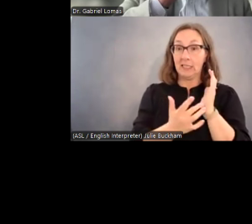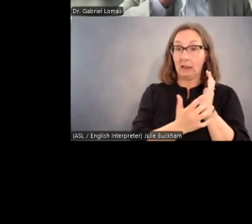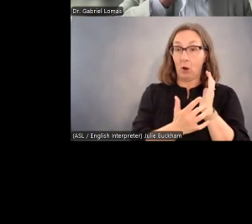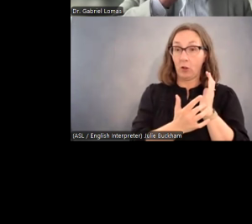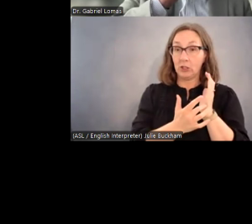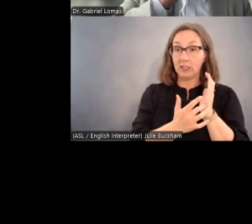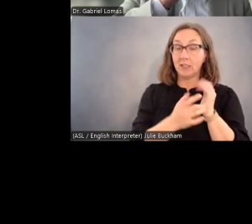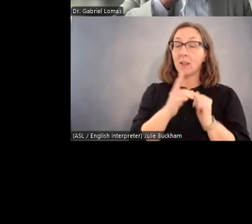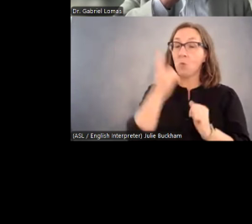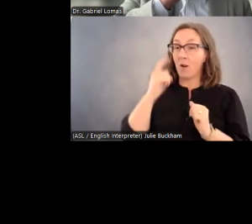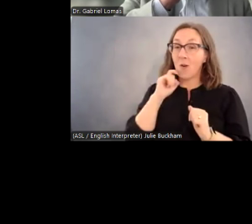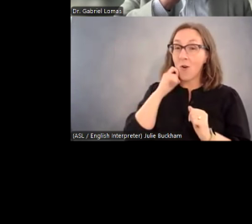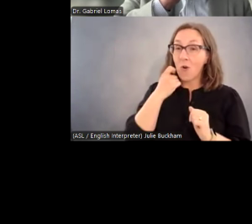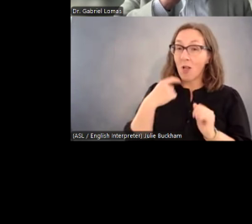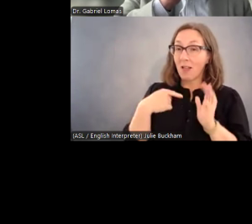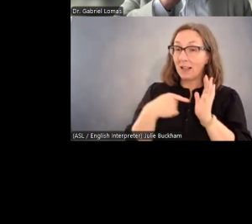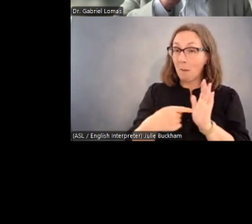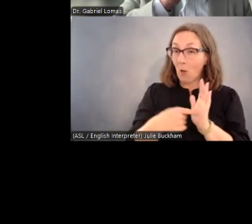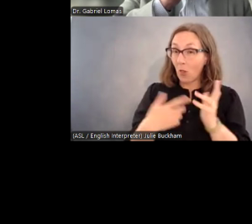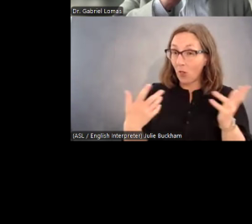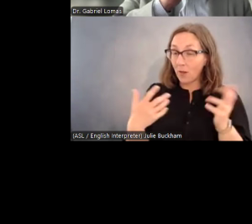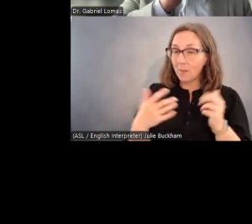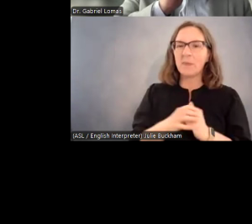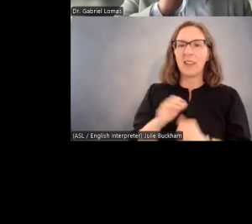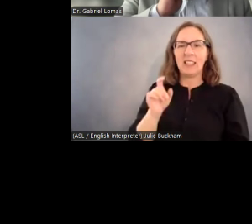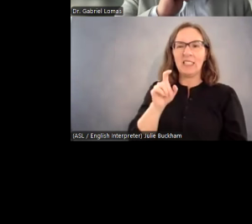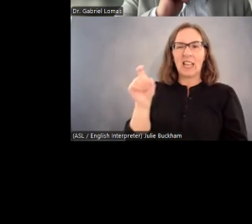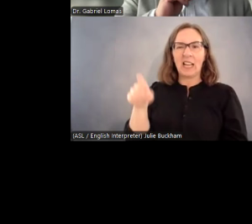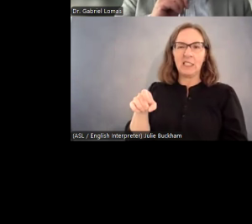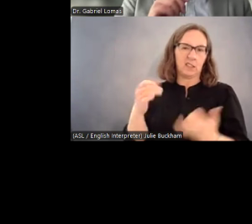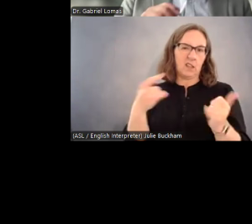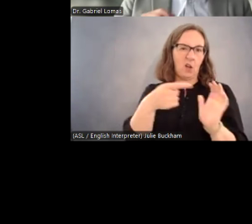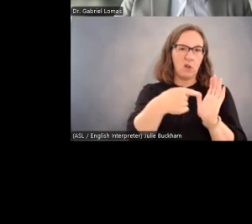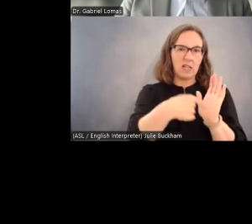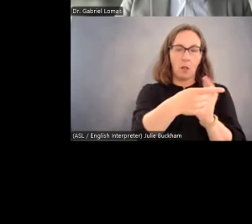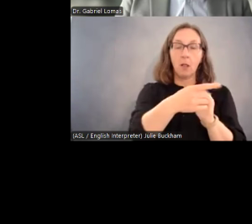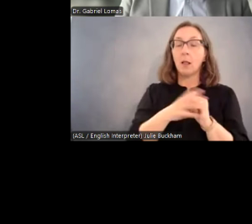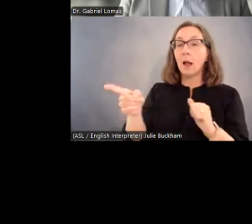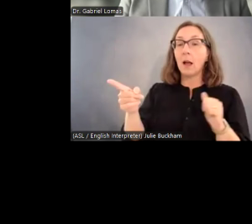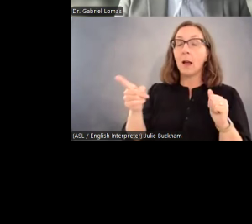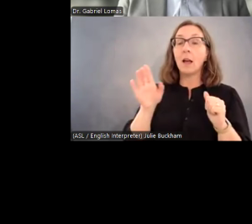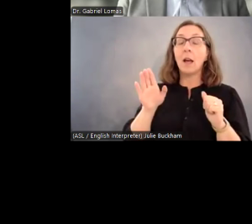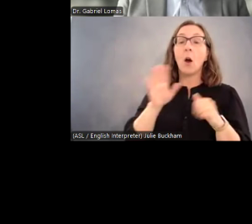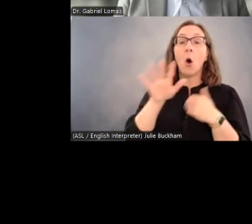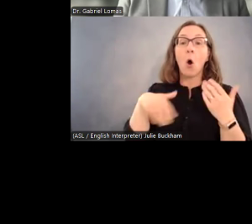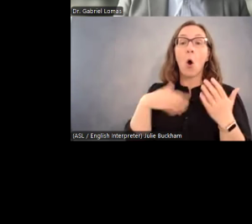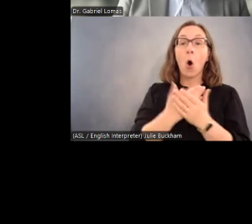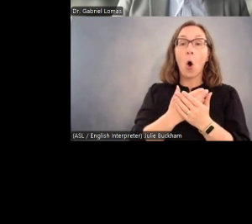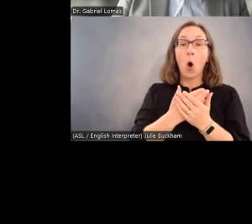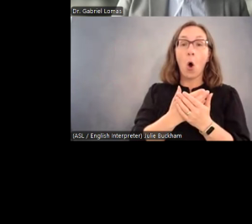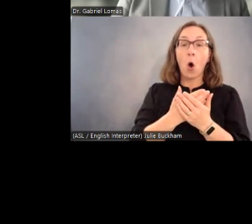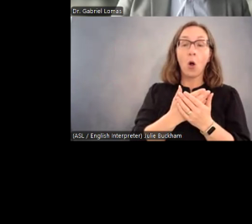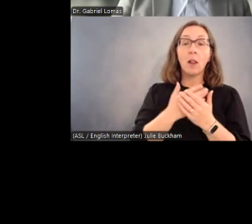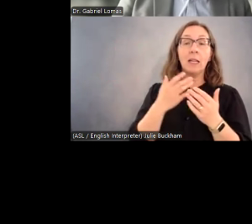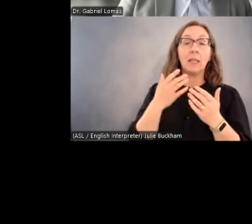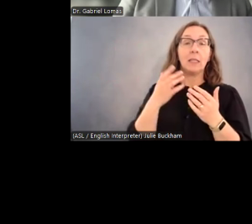really cool example, Texas, which I'm using as an example, houses their inmates together at the state